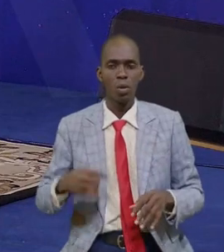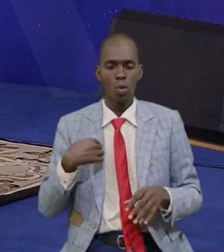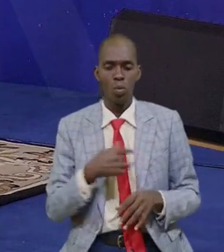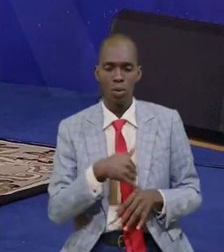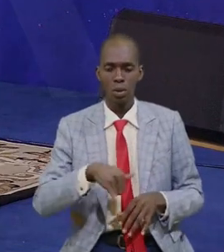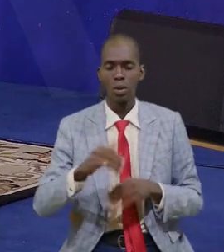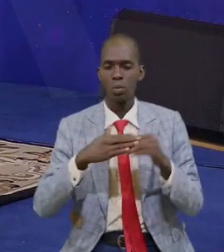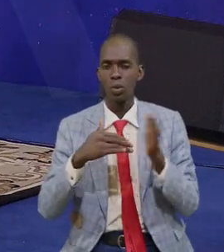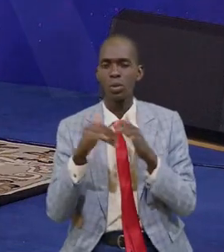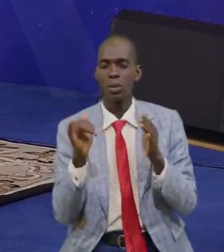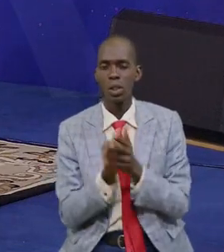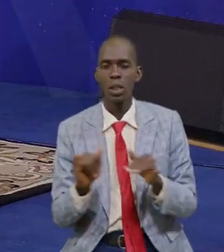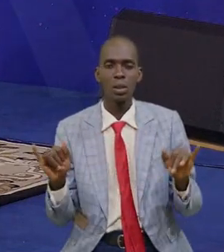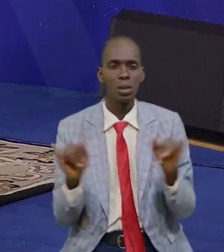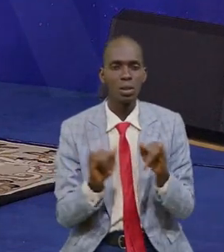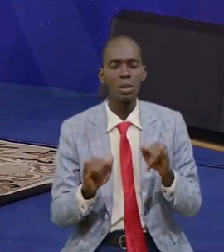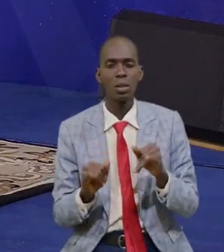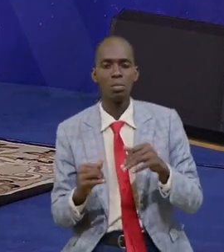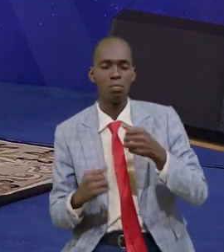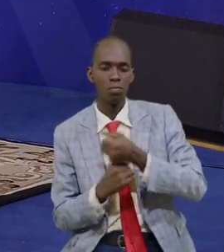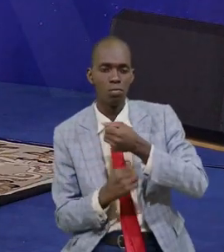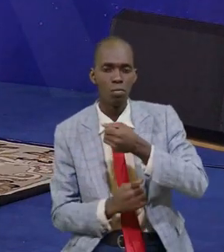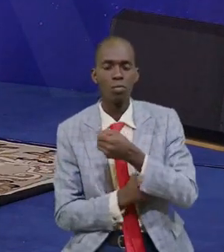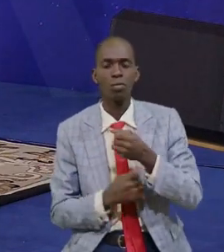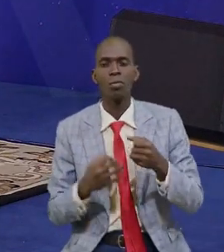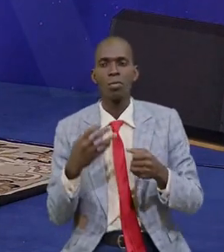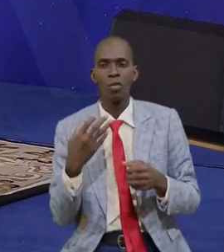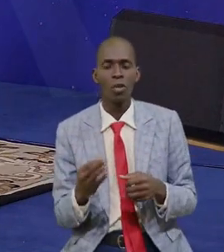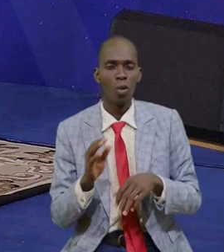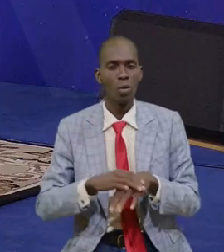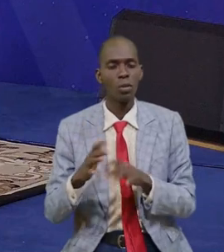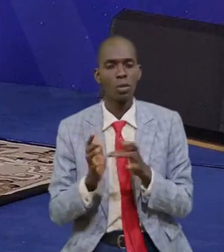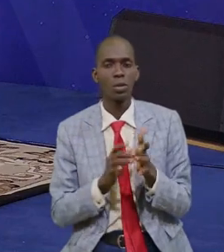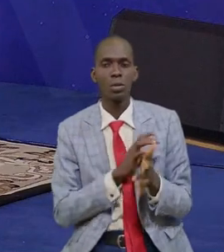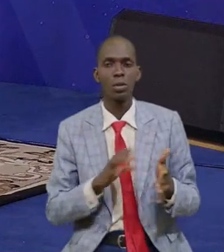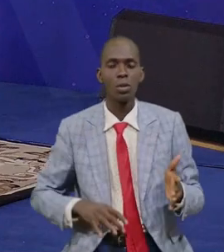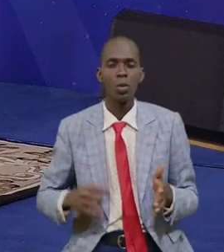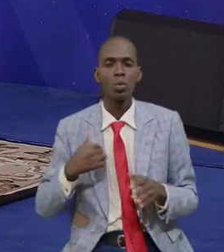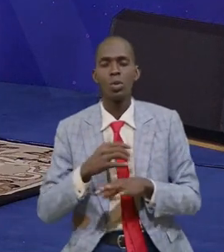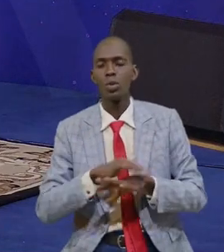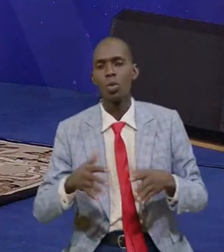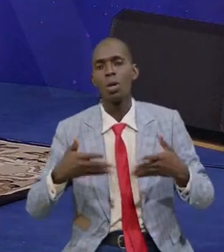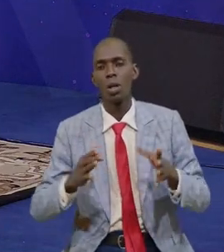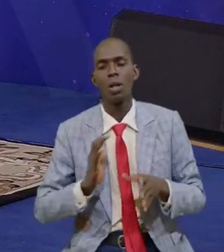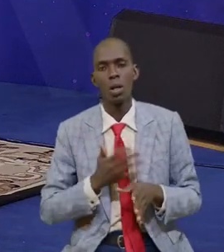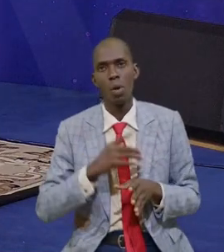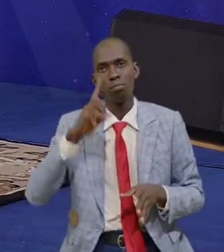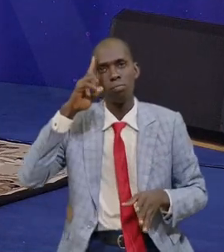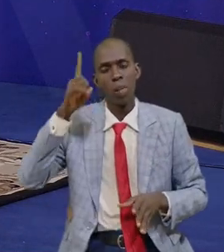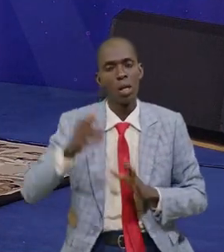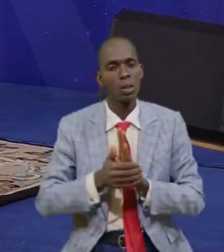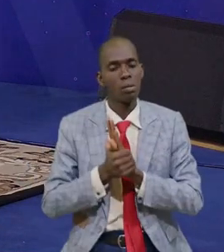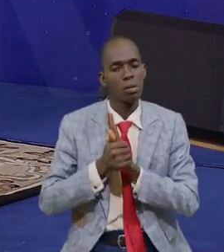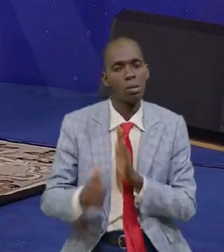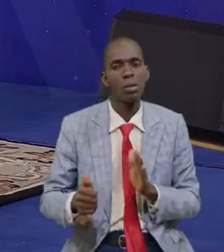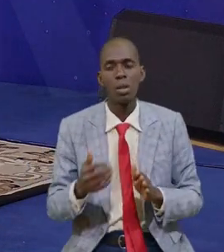Christ. And we don't allow our gifts, our talents, our popularity to carry us away. And now we're talking